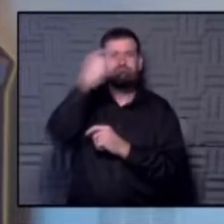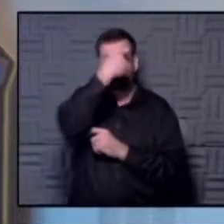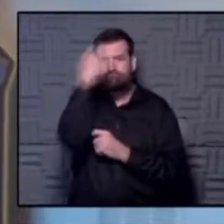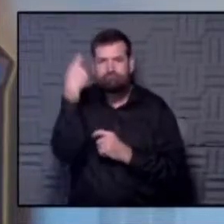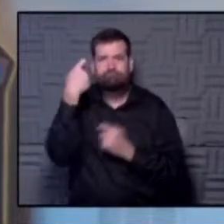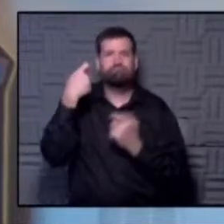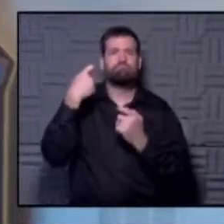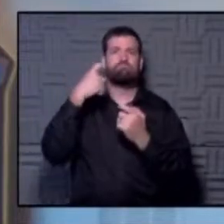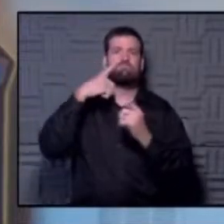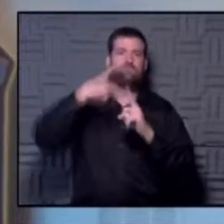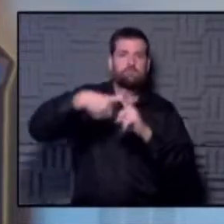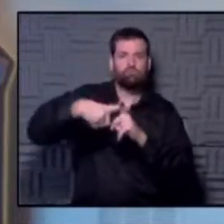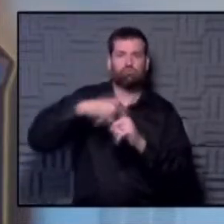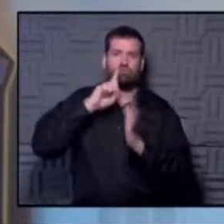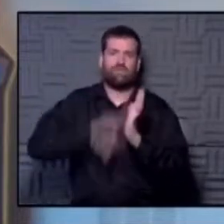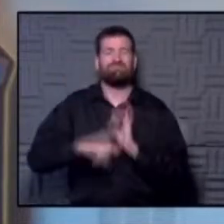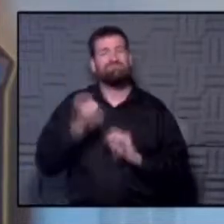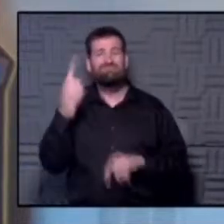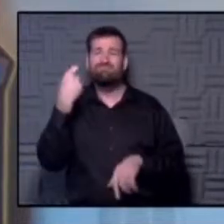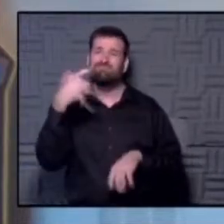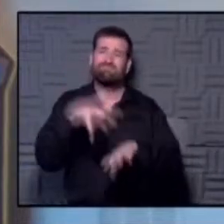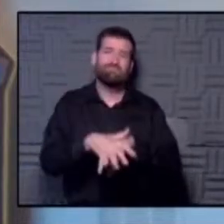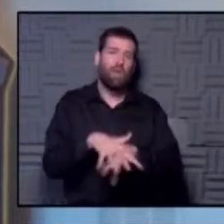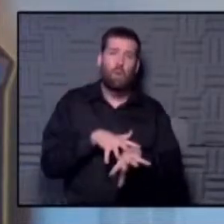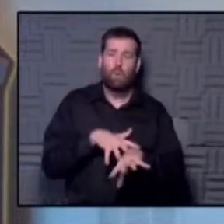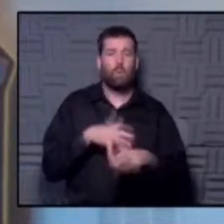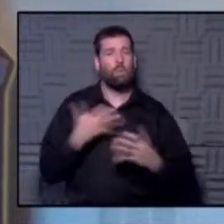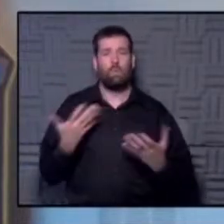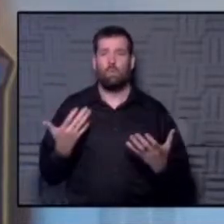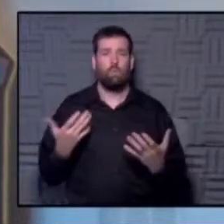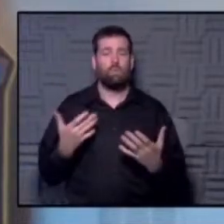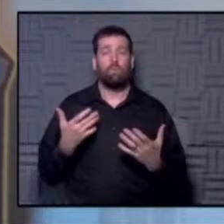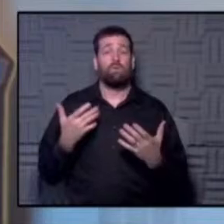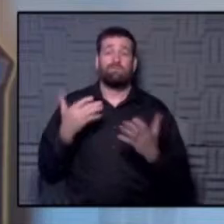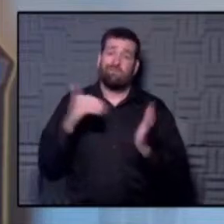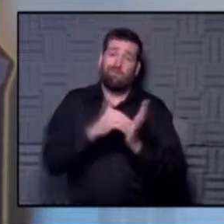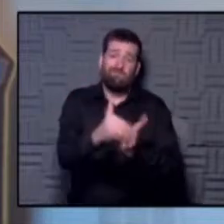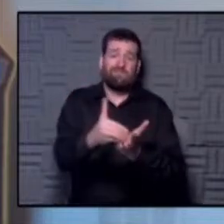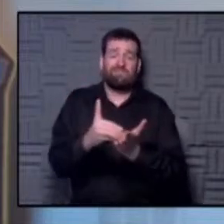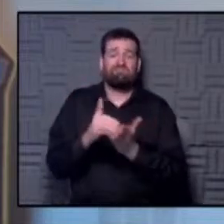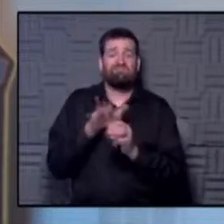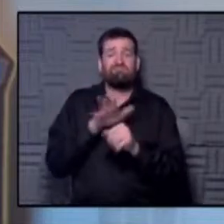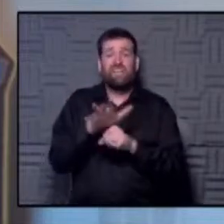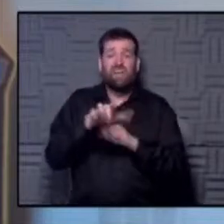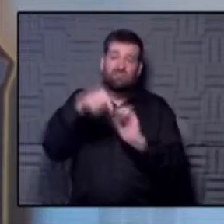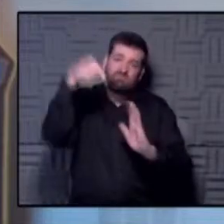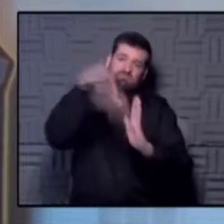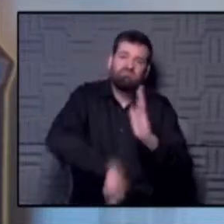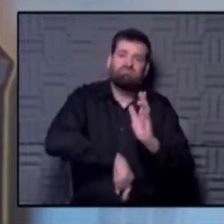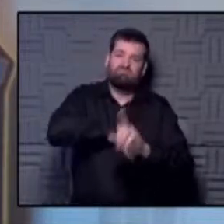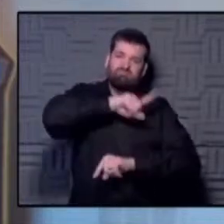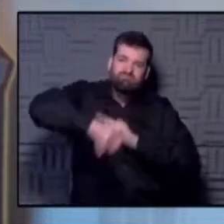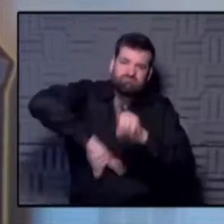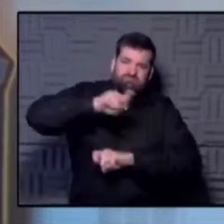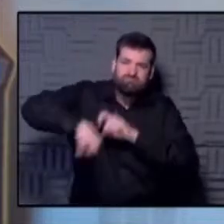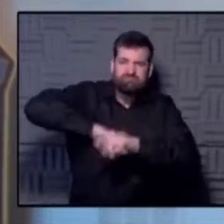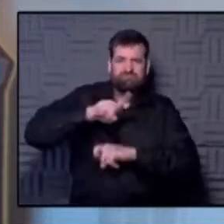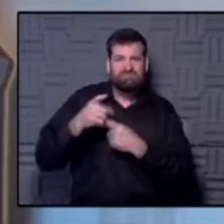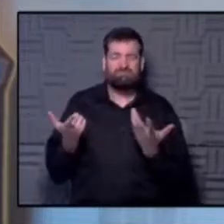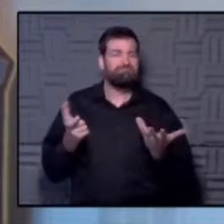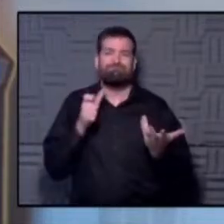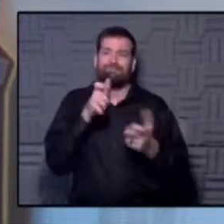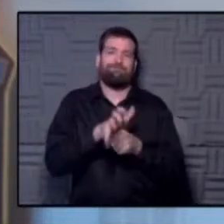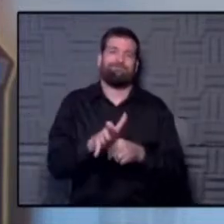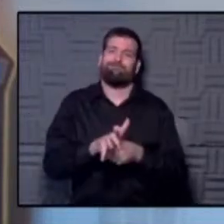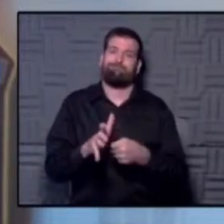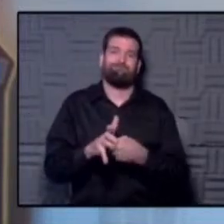that's slow. And it doesn't give, in many cases, enough depth of both question or answer.